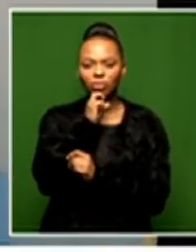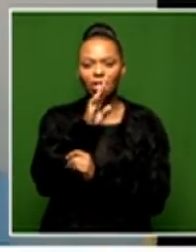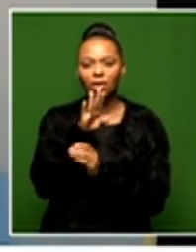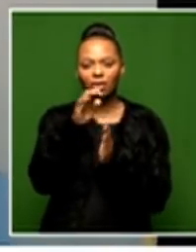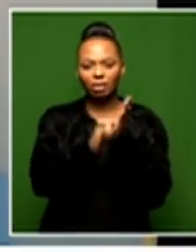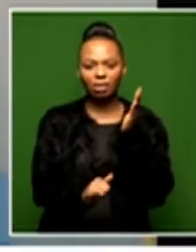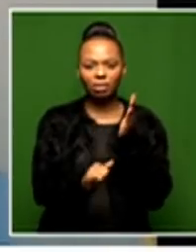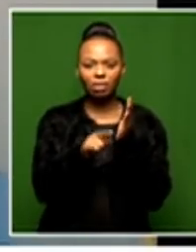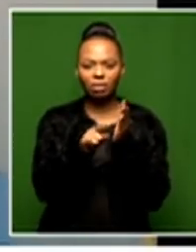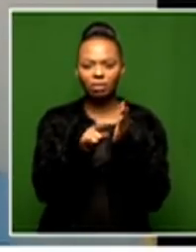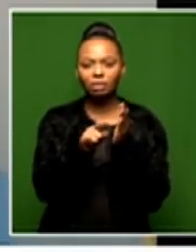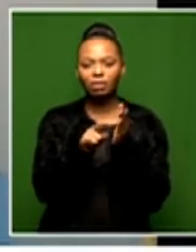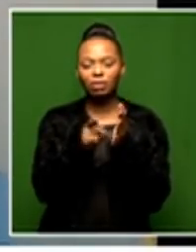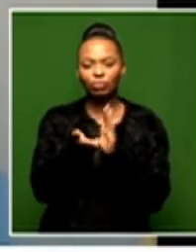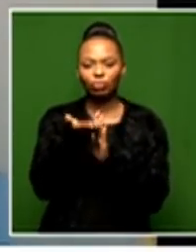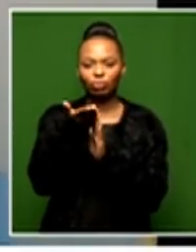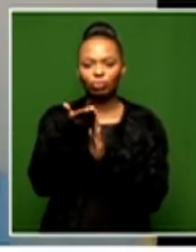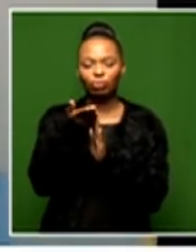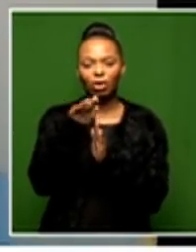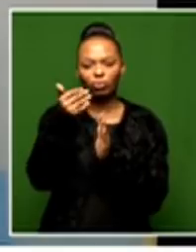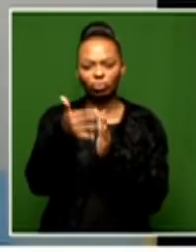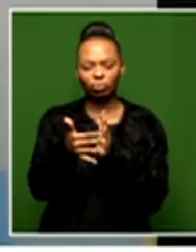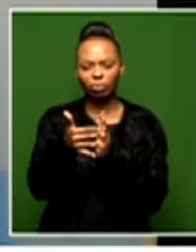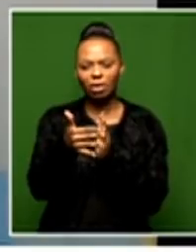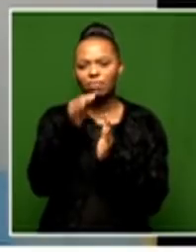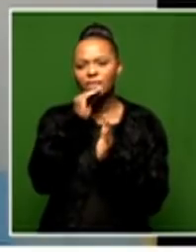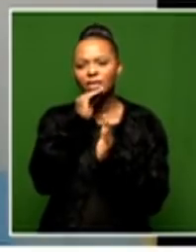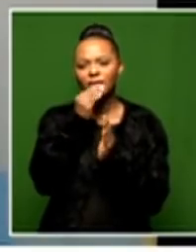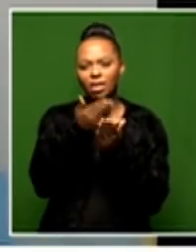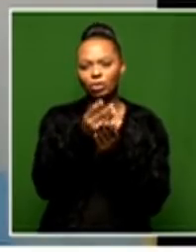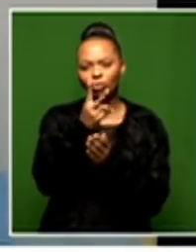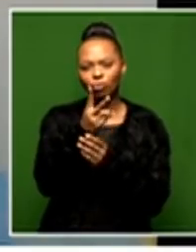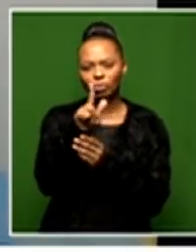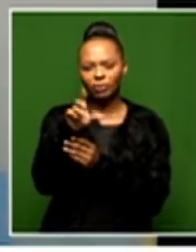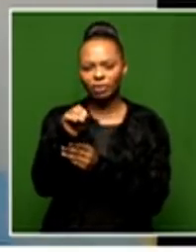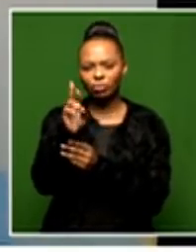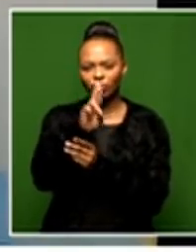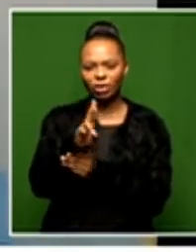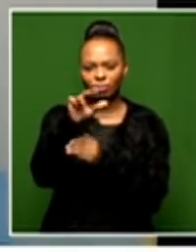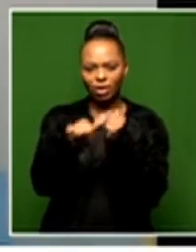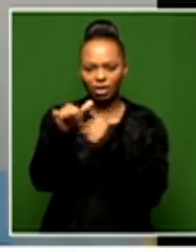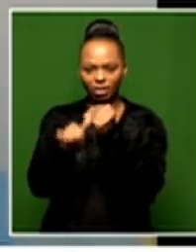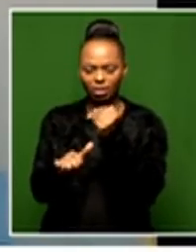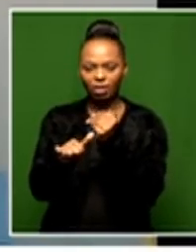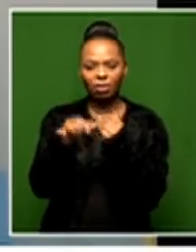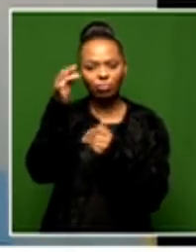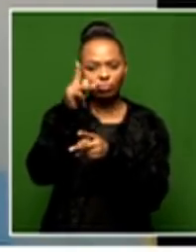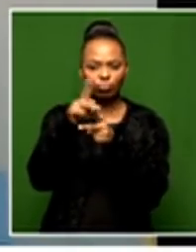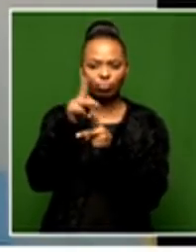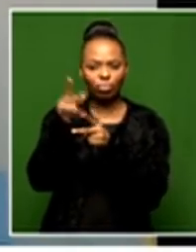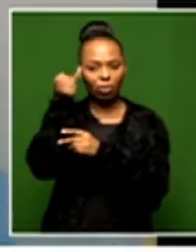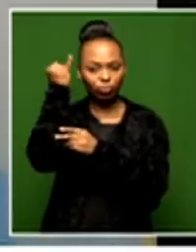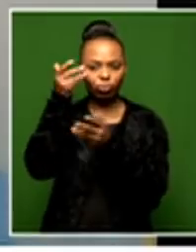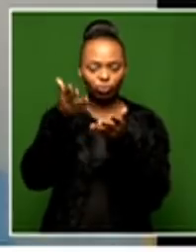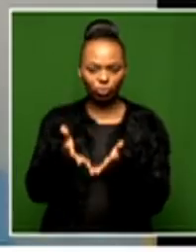this increase in charges could add up to some 270 Rand per month, and then that's offset by a